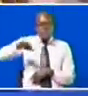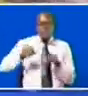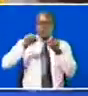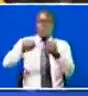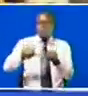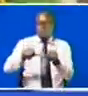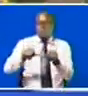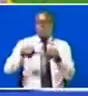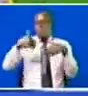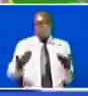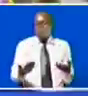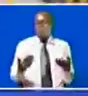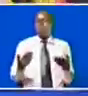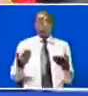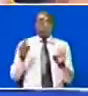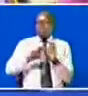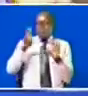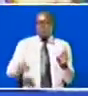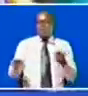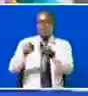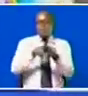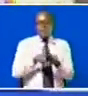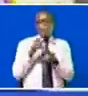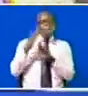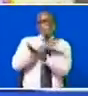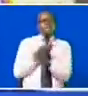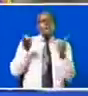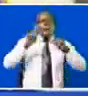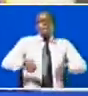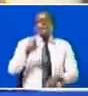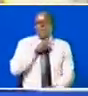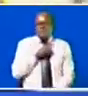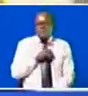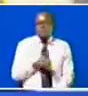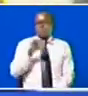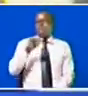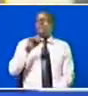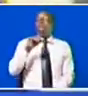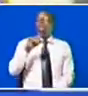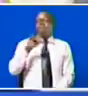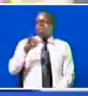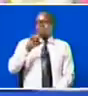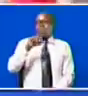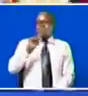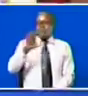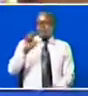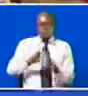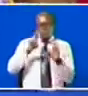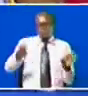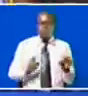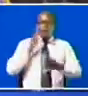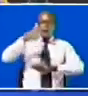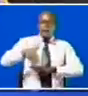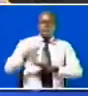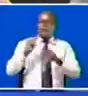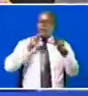this one, or will they face the same fate as their predecessors, the Isaac Hassan-led team, which had to leave office following